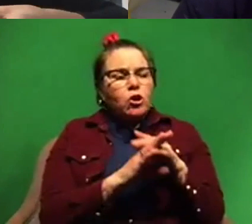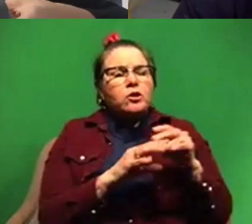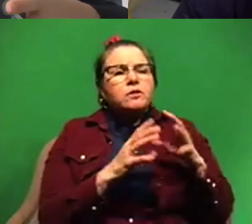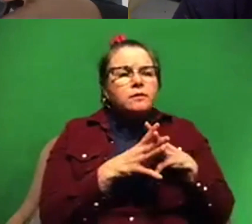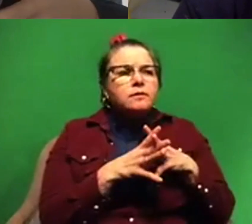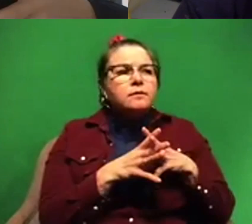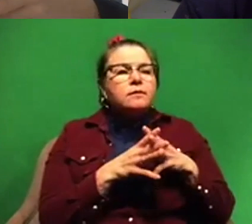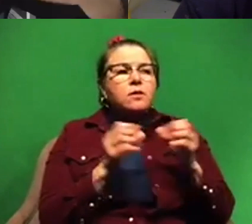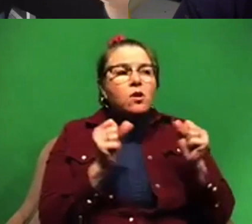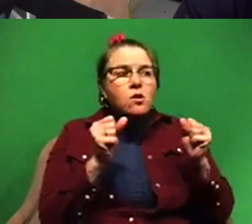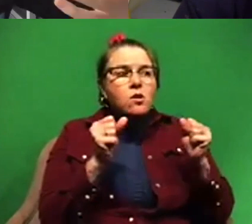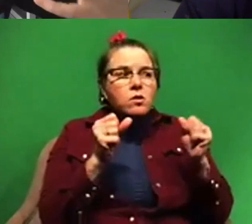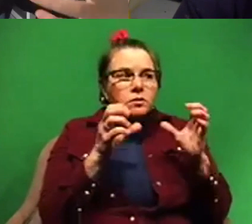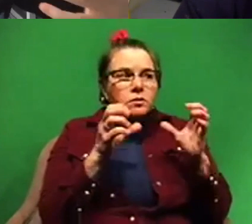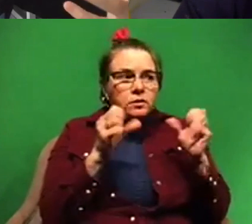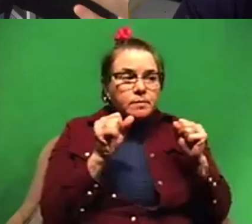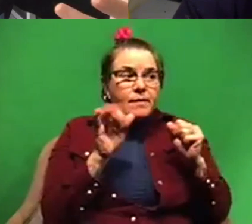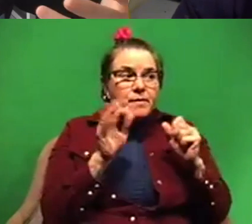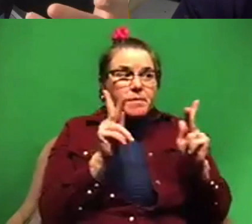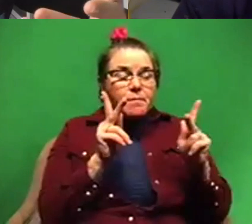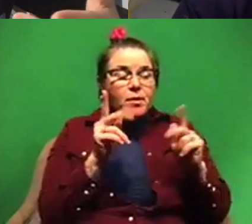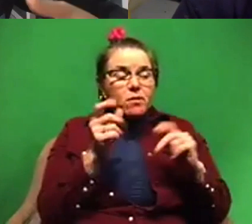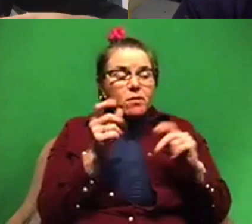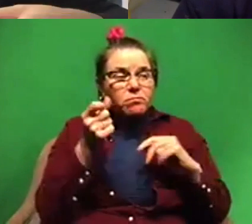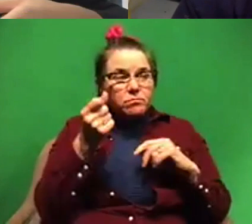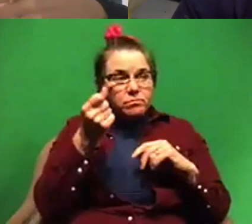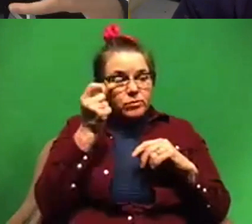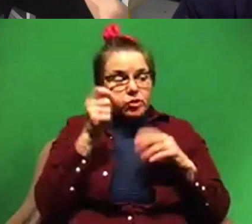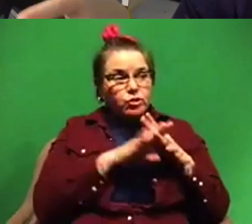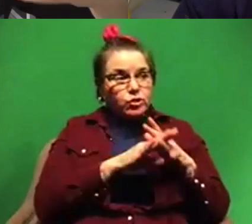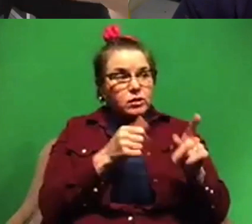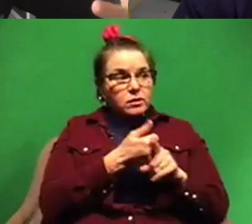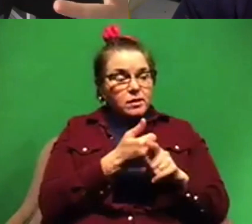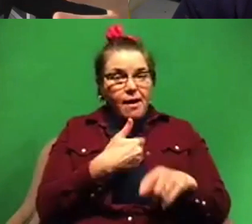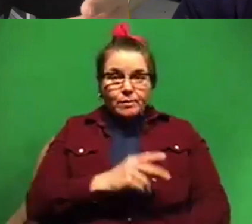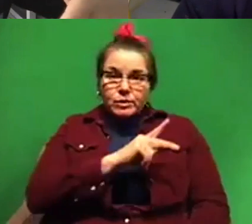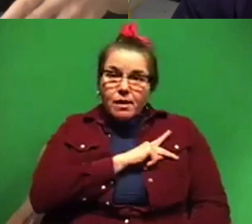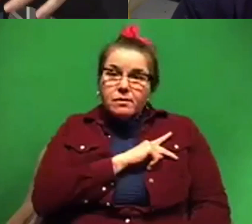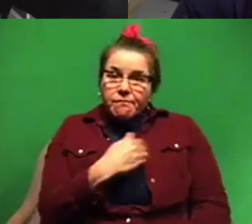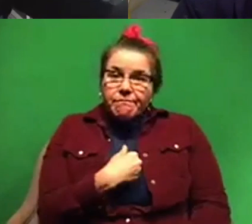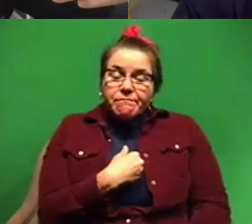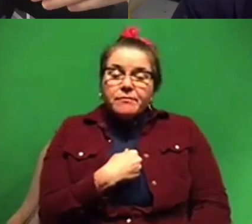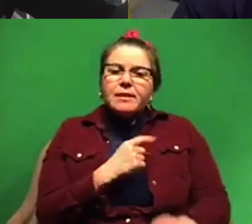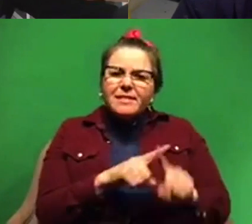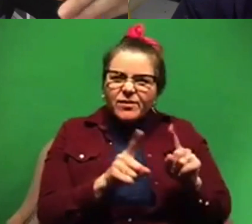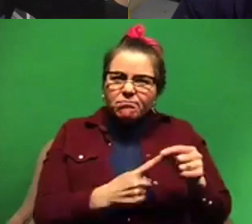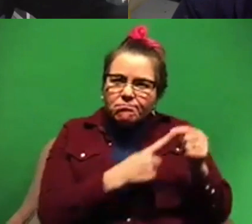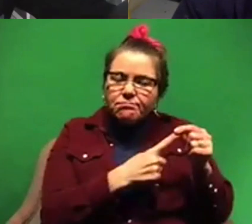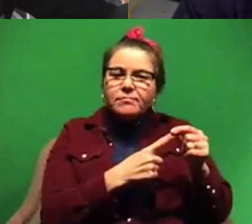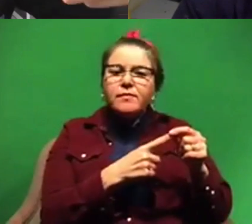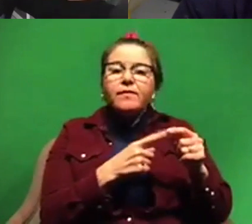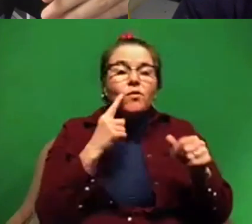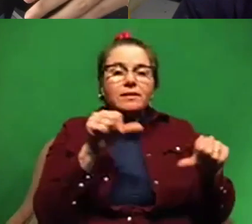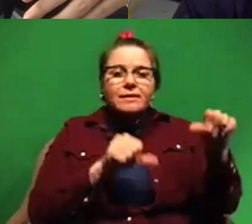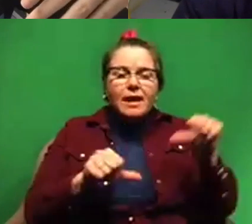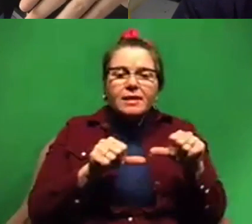away that sharks have personalities. They're different, they're unique. And to scientists, this is known as